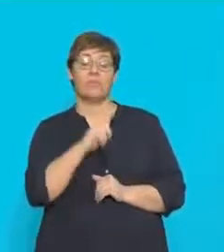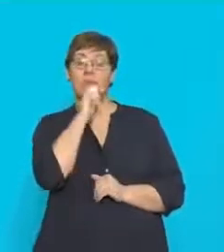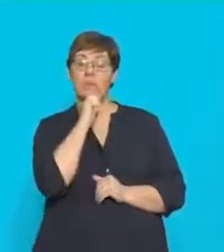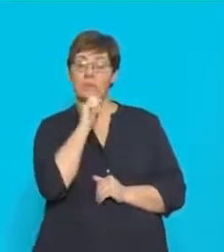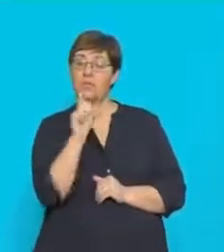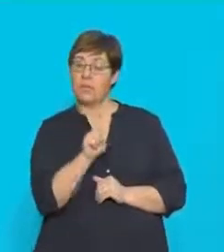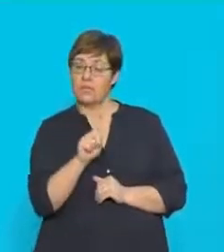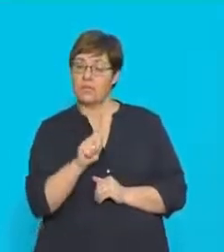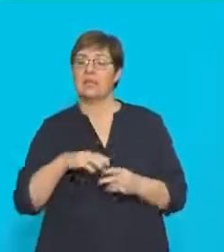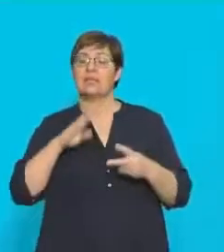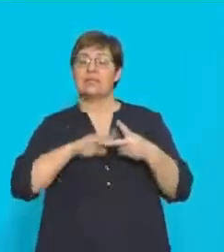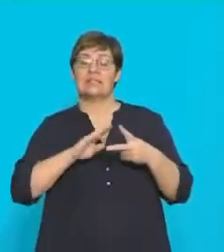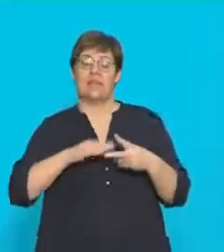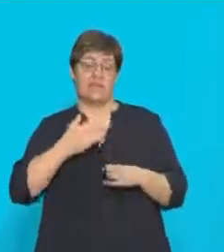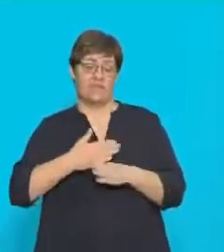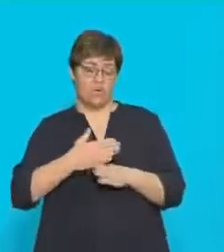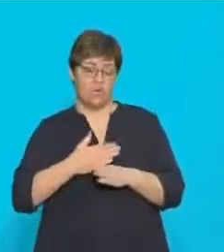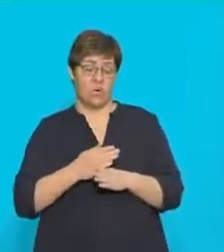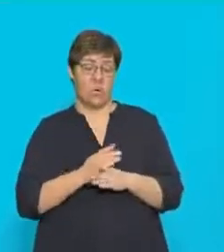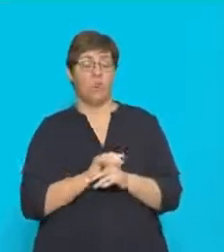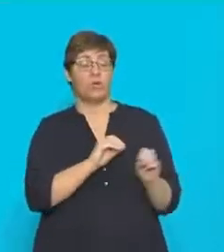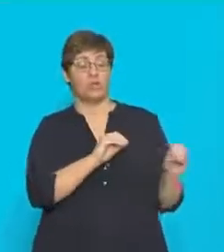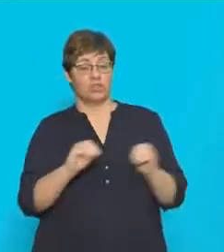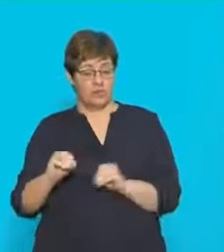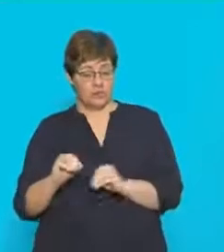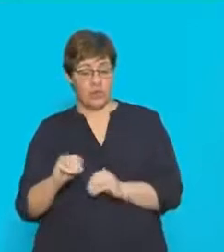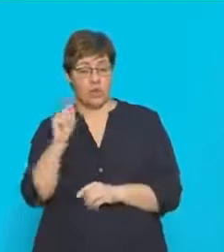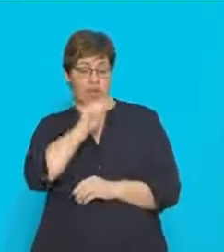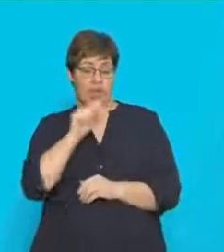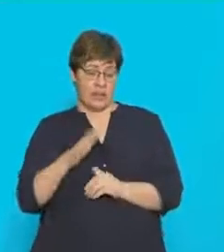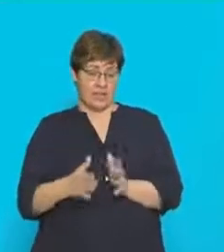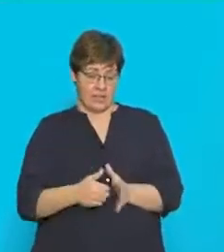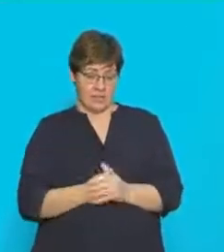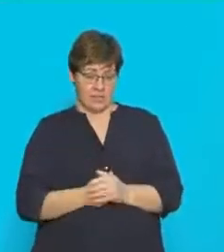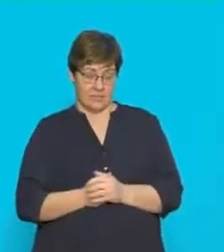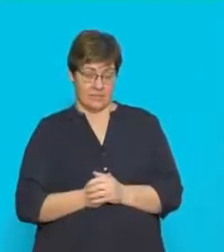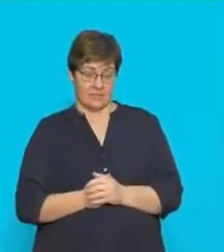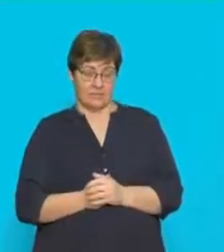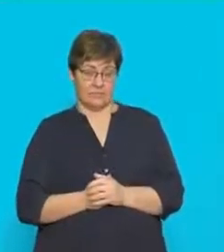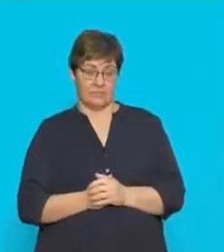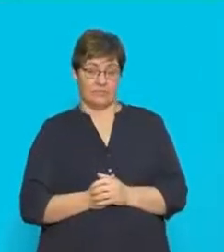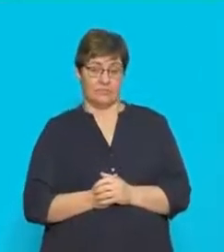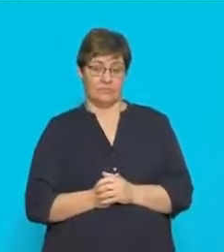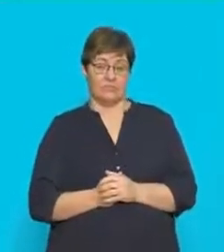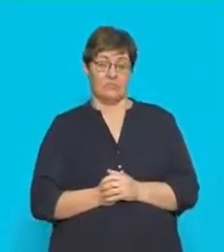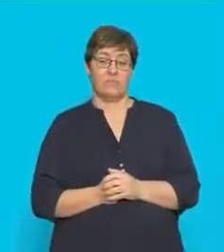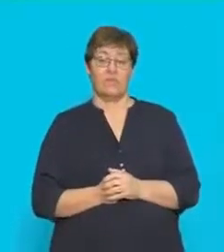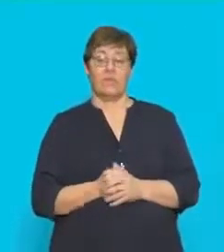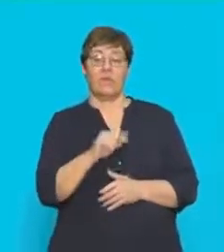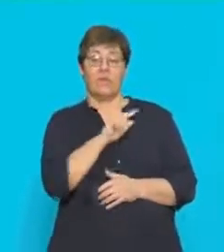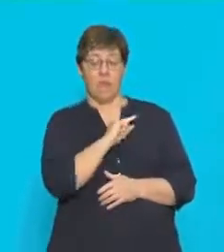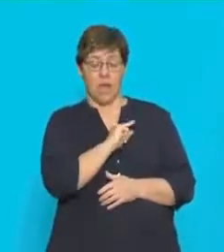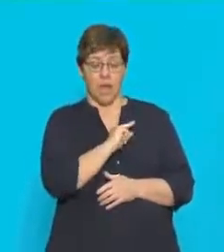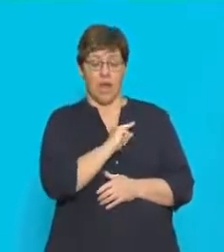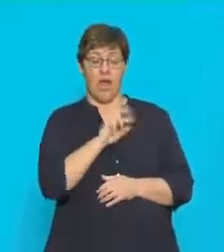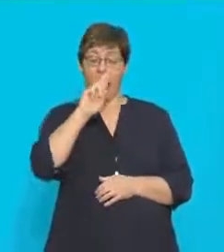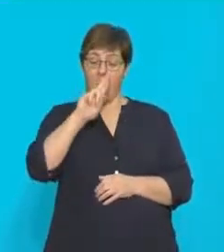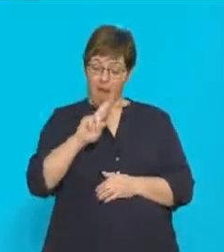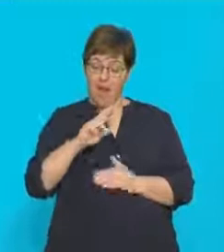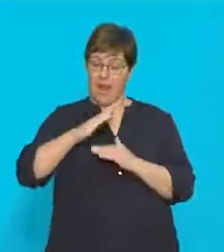to use the second function or the shift key on our calculator. So, because we're finding